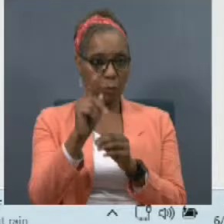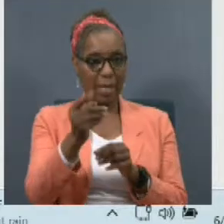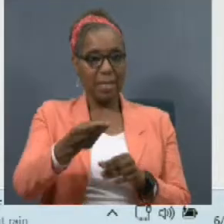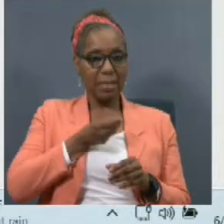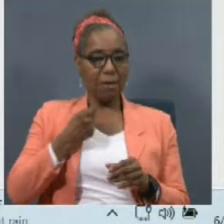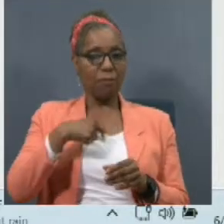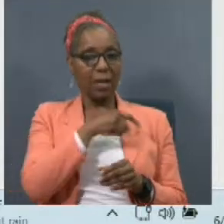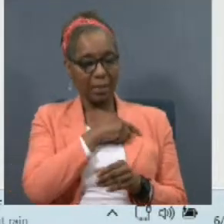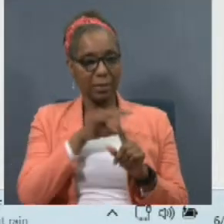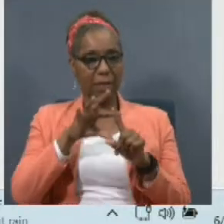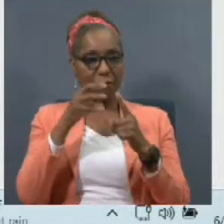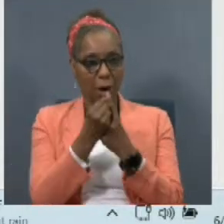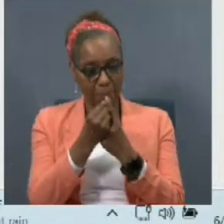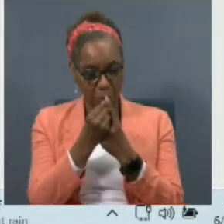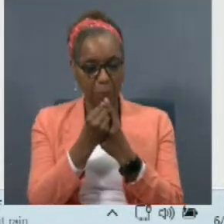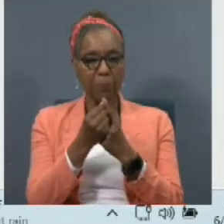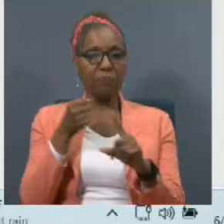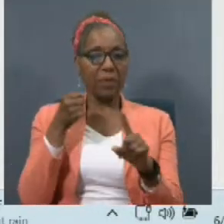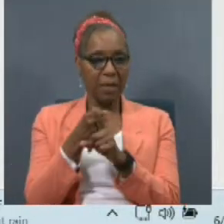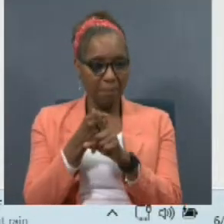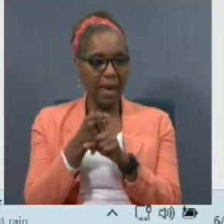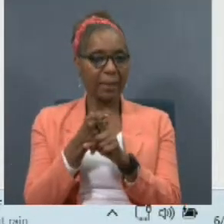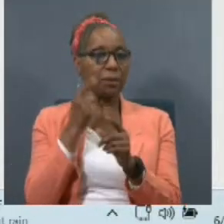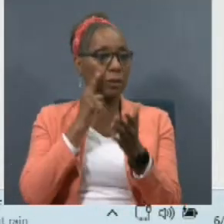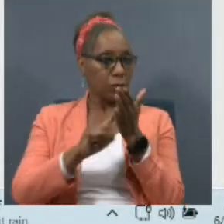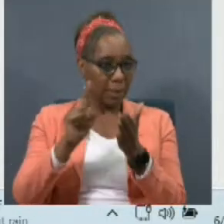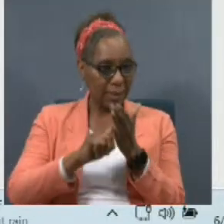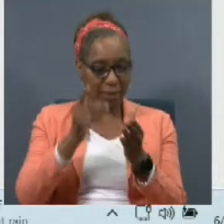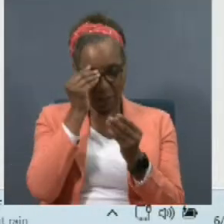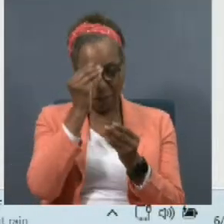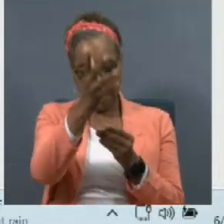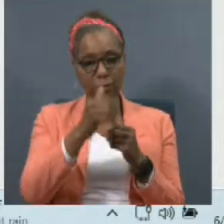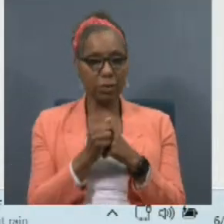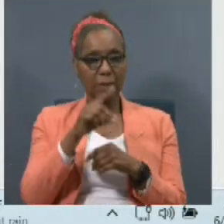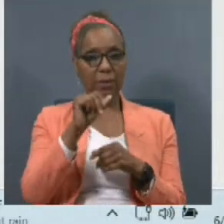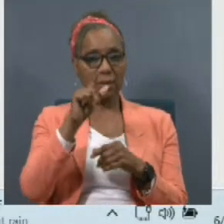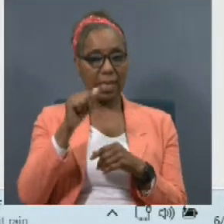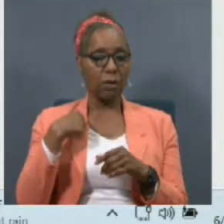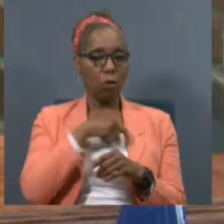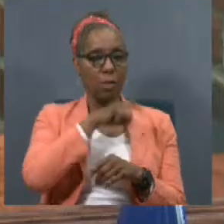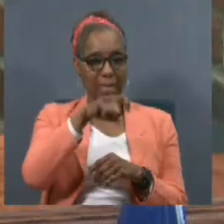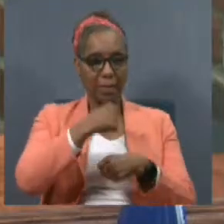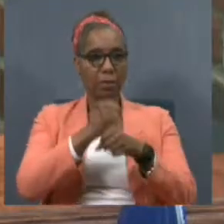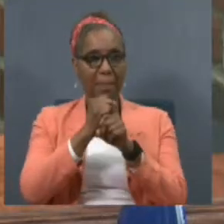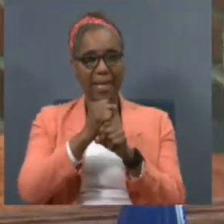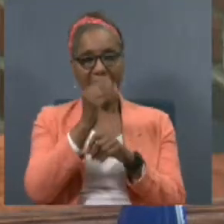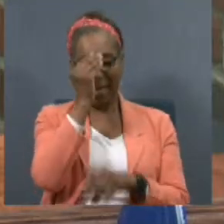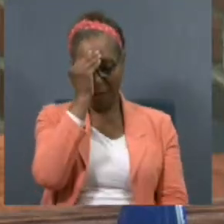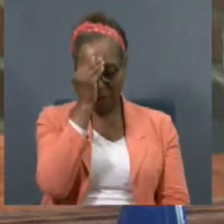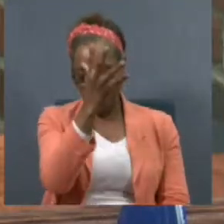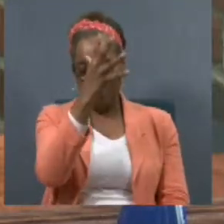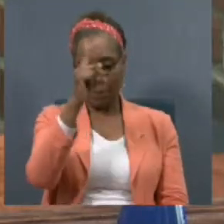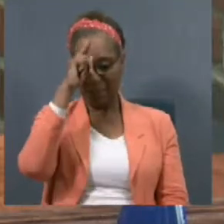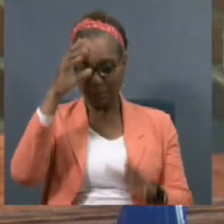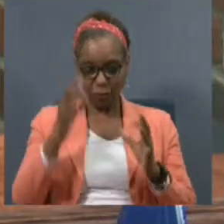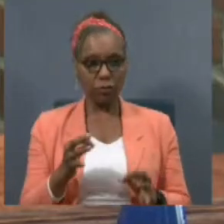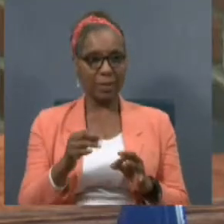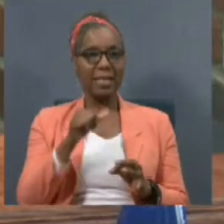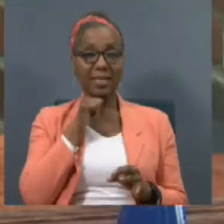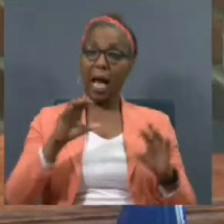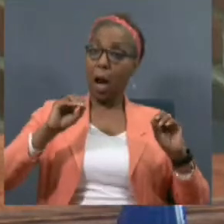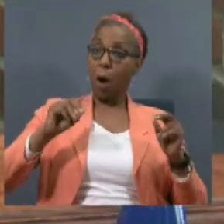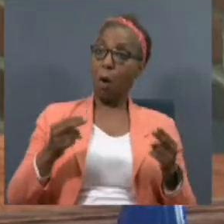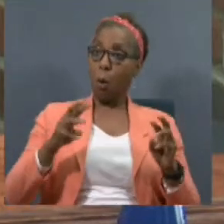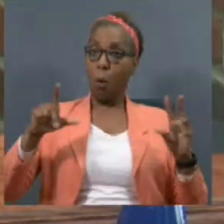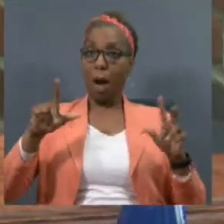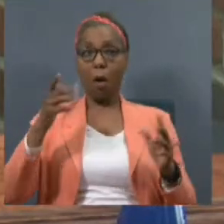us the environmental impact studies, give us the information and the data that we need to make an informed decision, not a, oh, well,